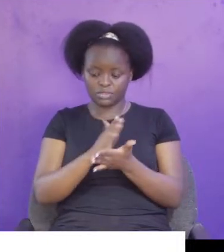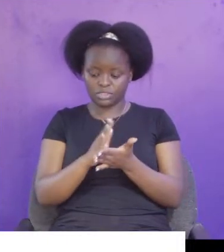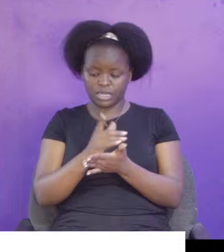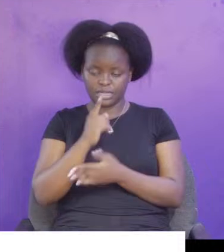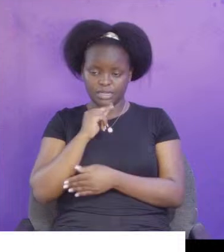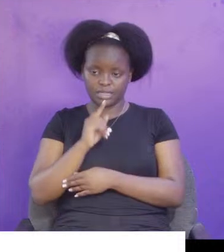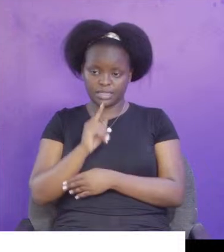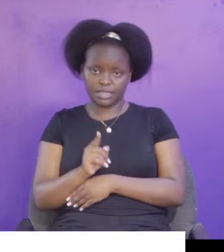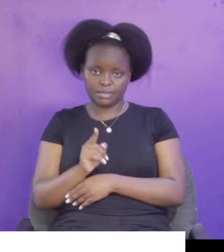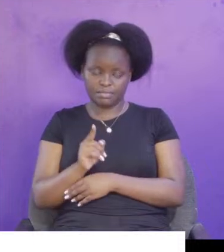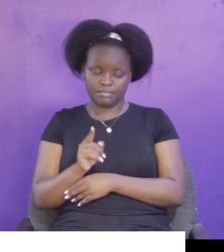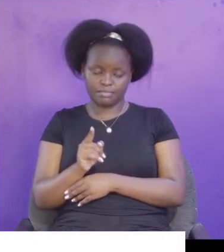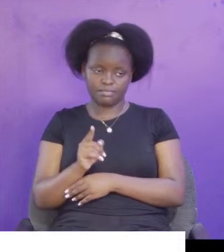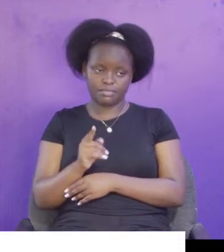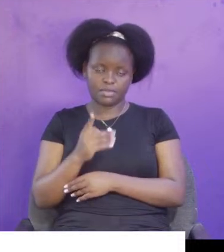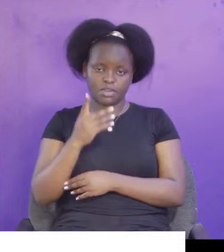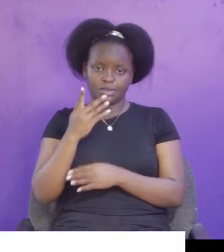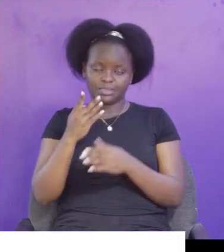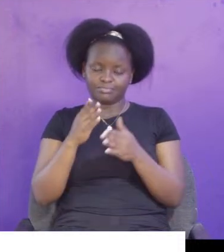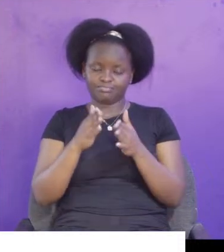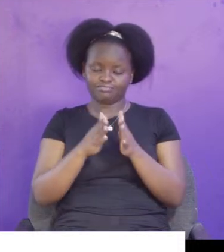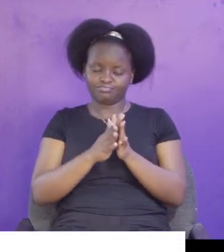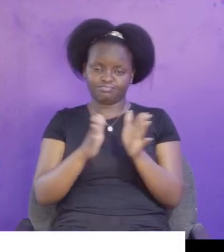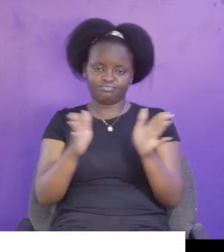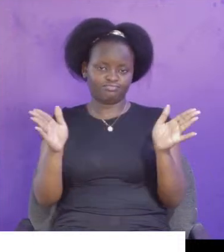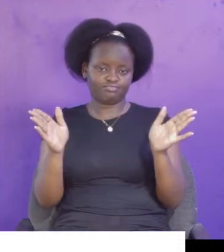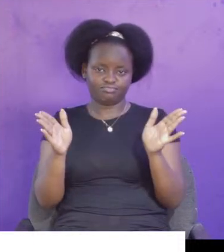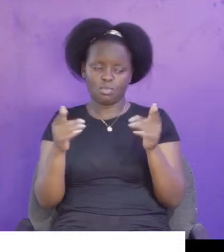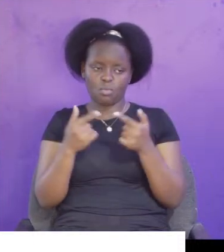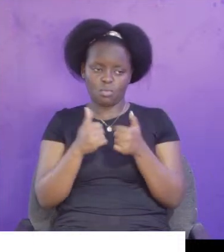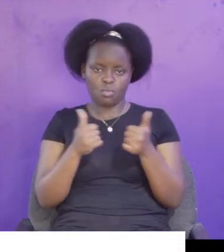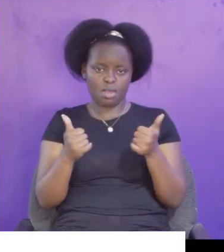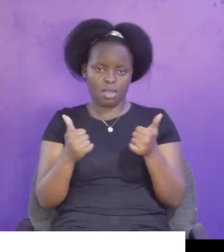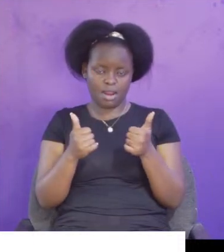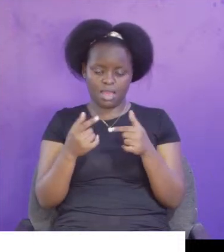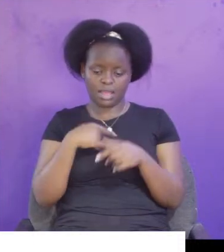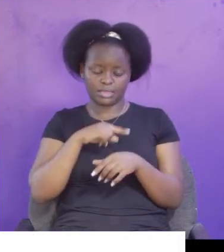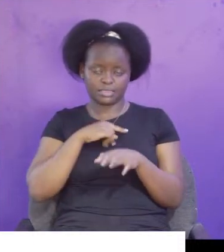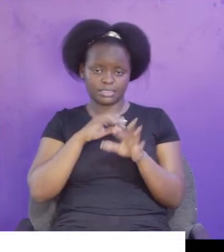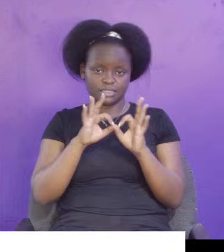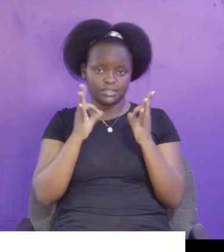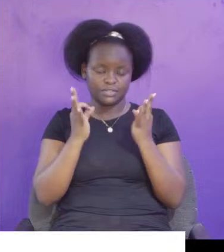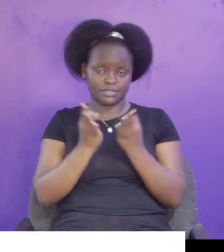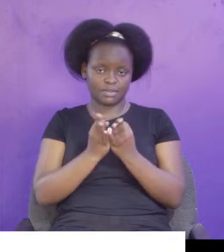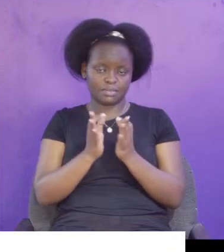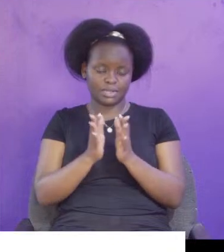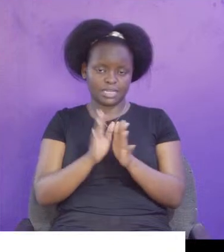so generously with us as families and as a nation.